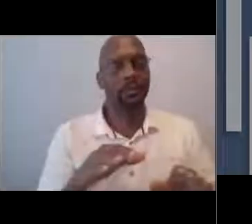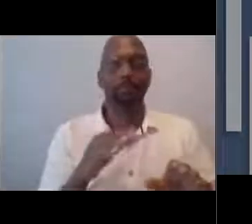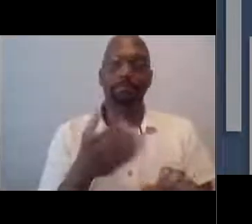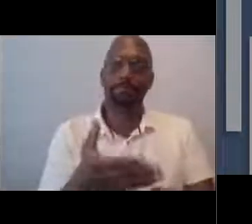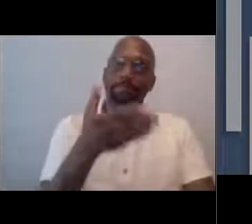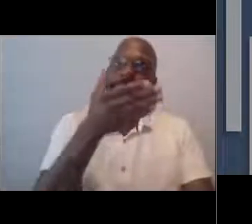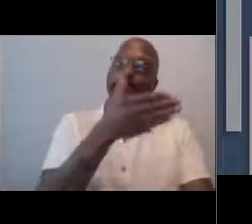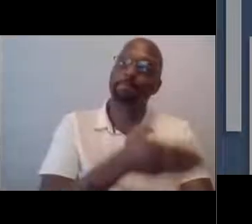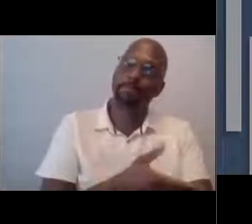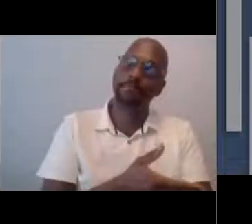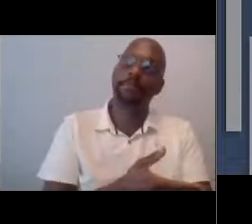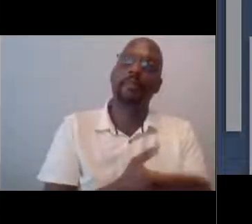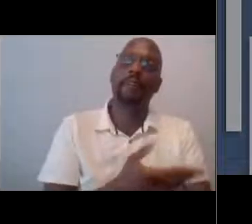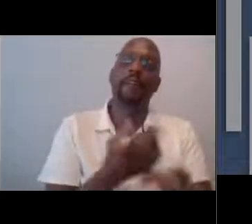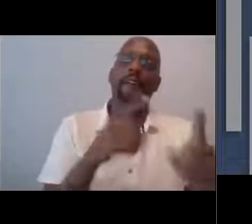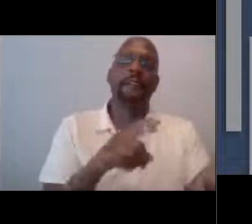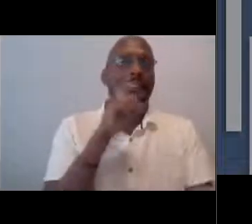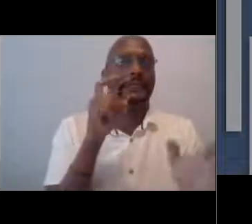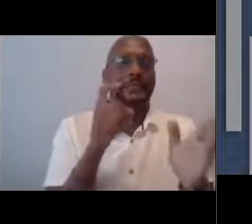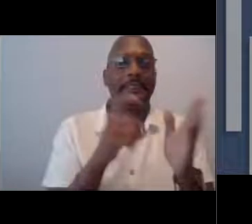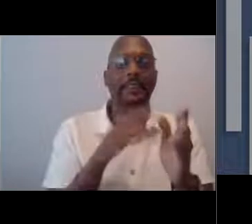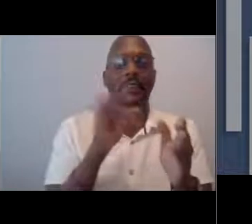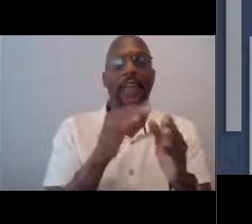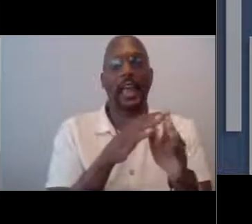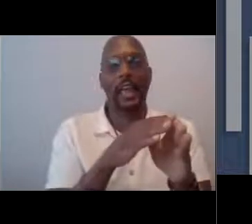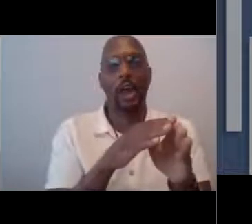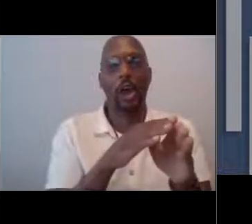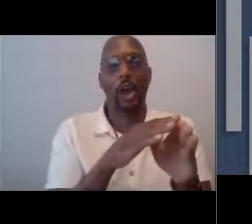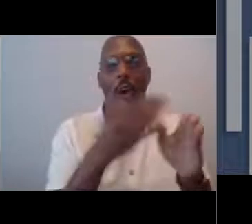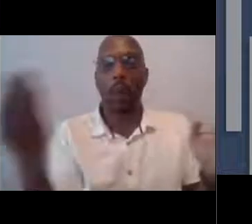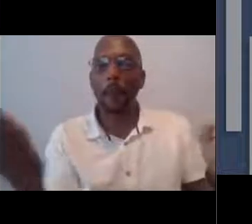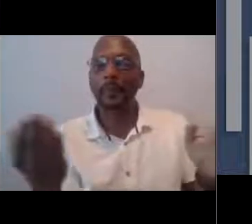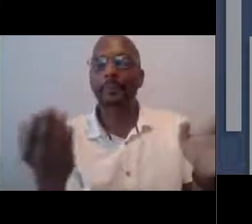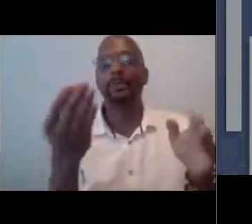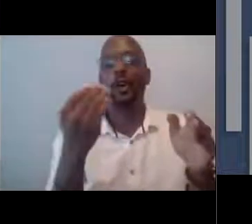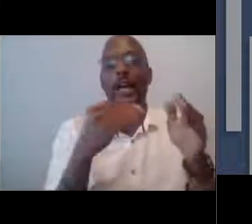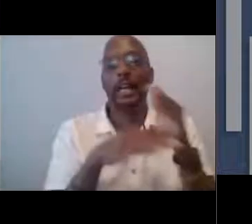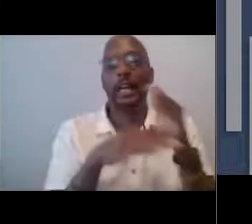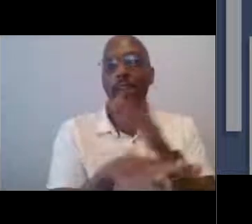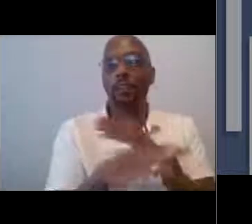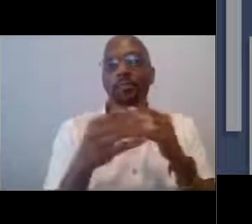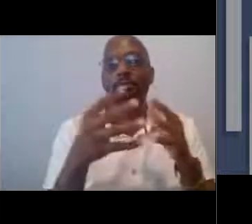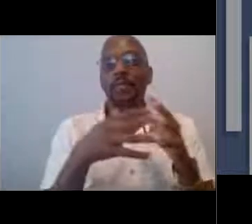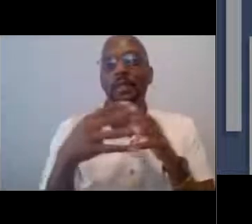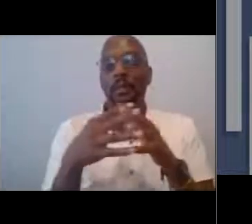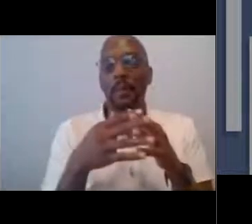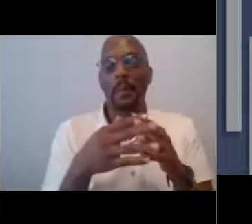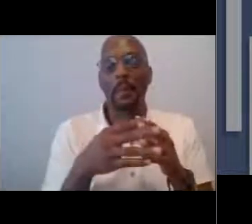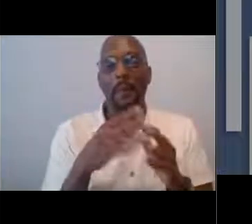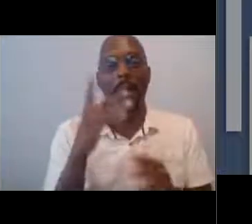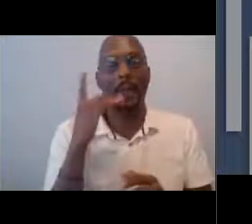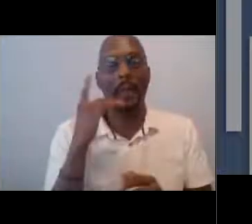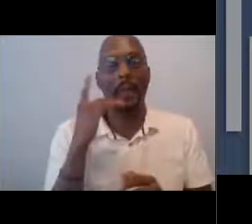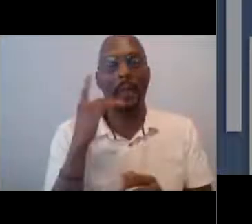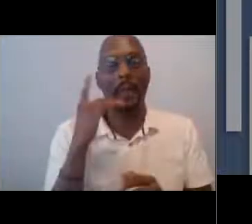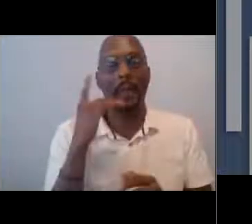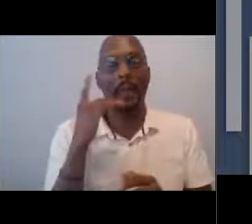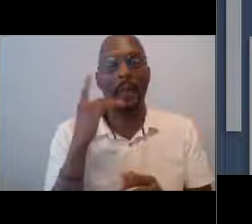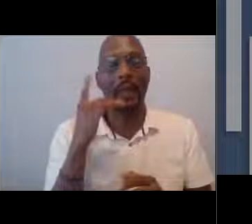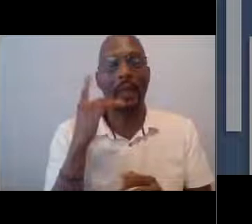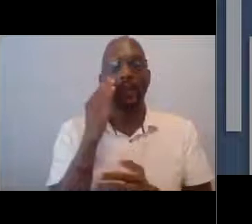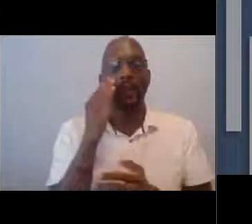finally realizing that port of entry. So thank you. We hope as this important infrastructure is put